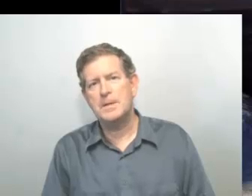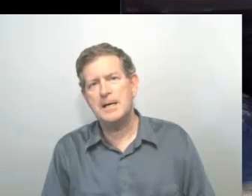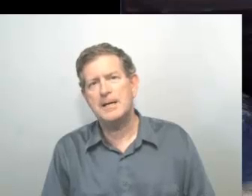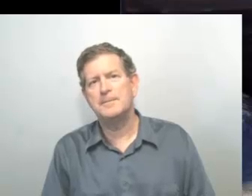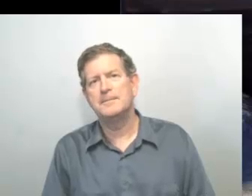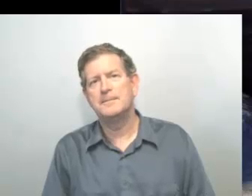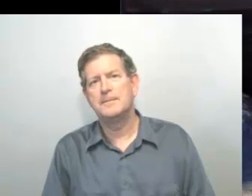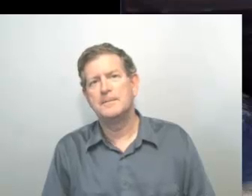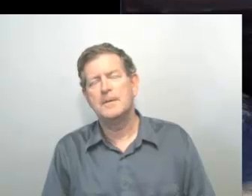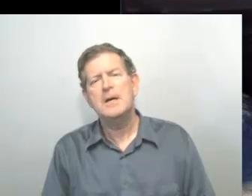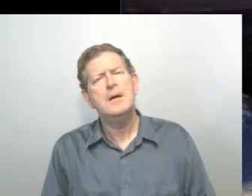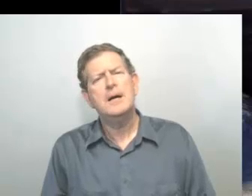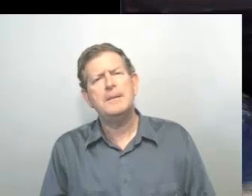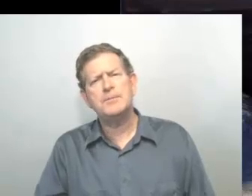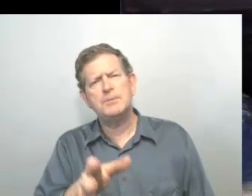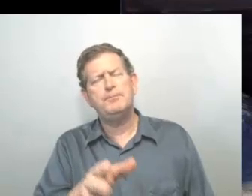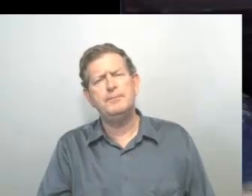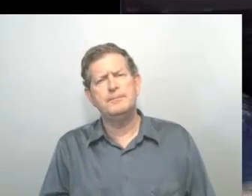Okay.